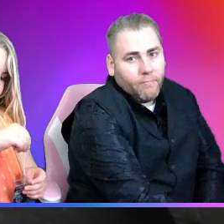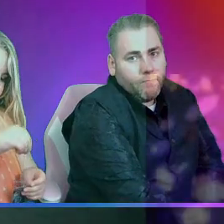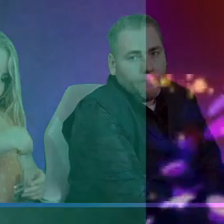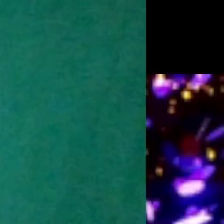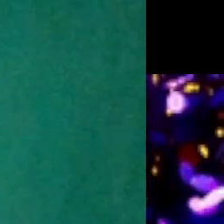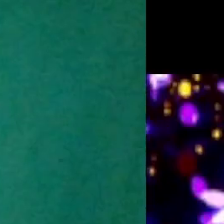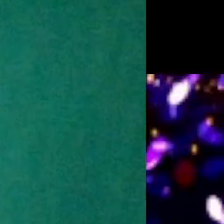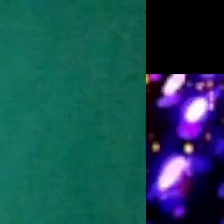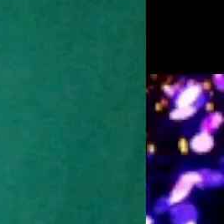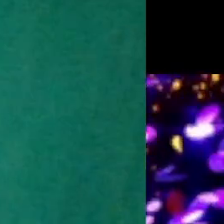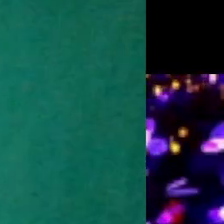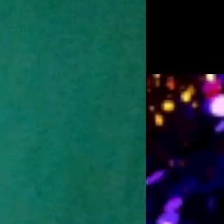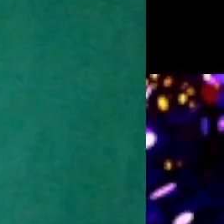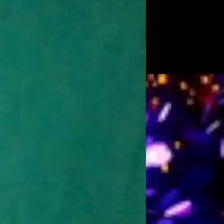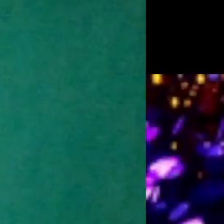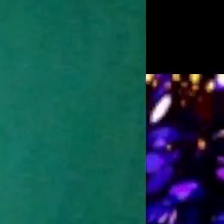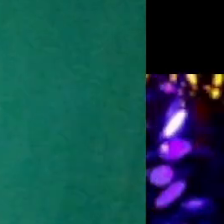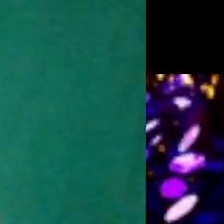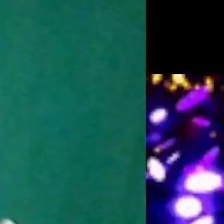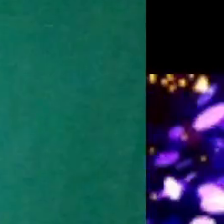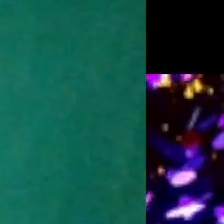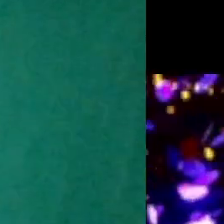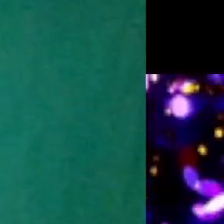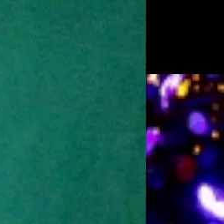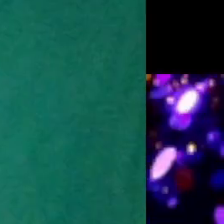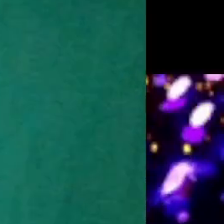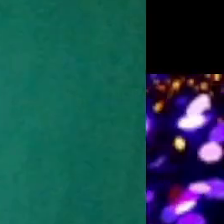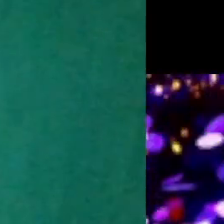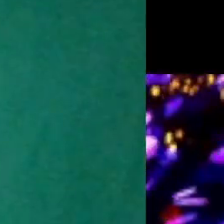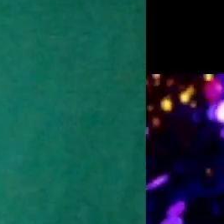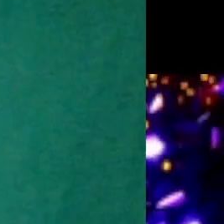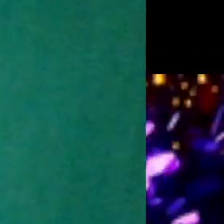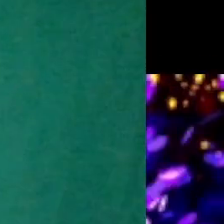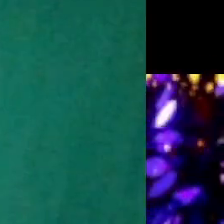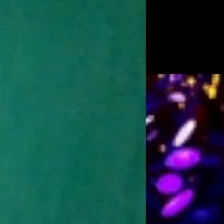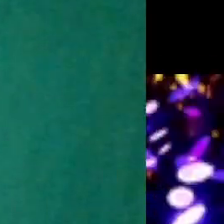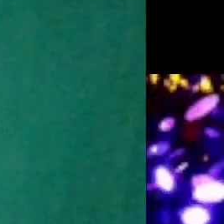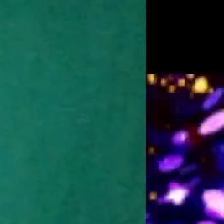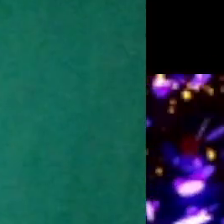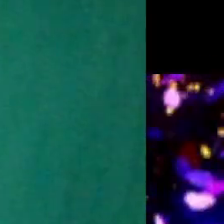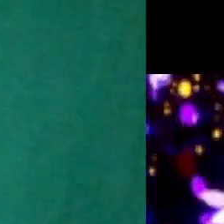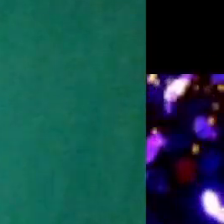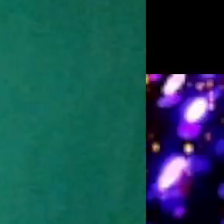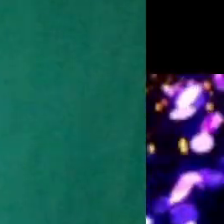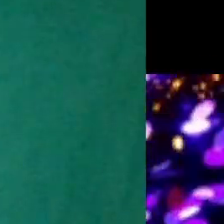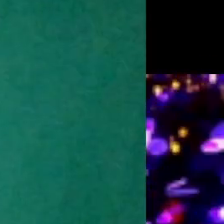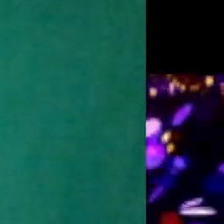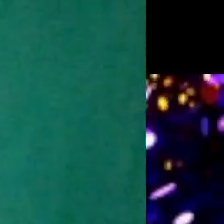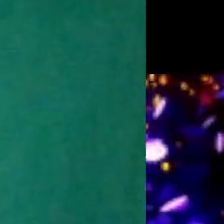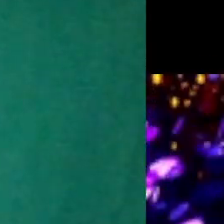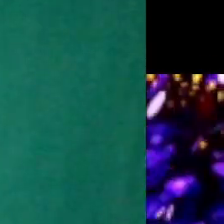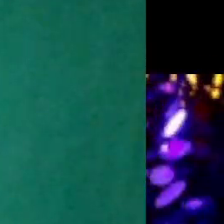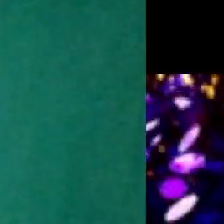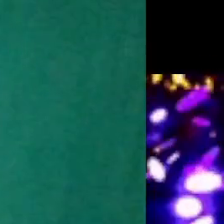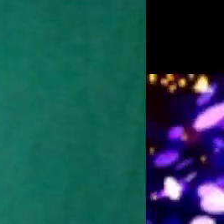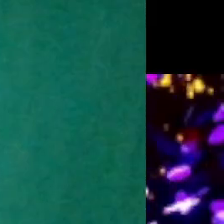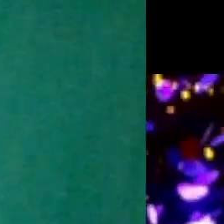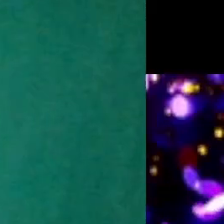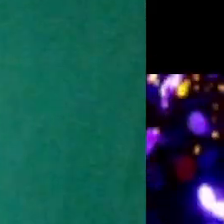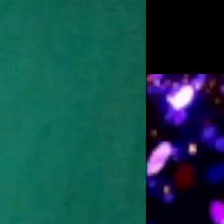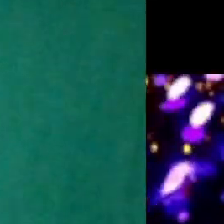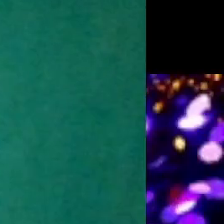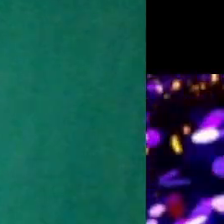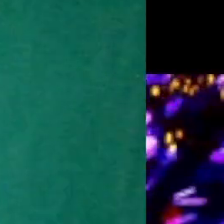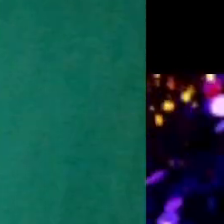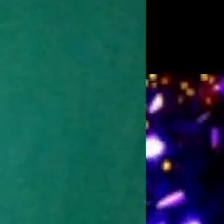time. Thank you, everybody. I hope you enjoyed the video. But, of course, this is a magic channel. So we do want to end off with a little